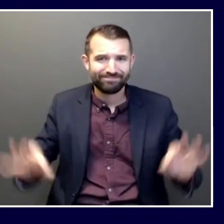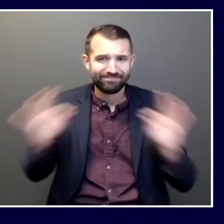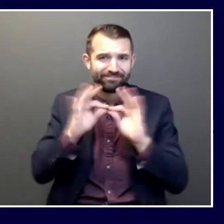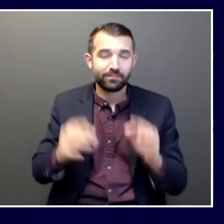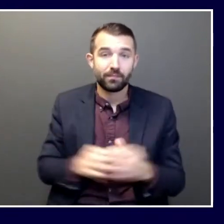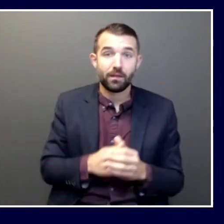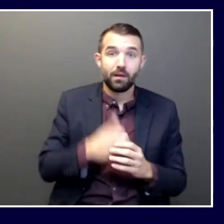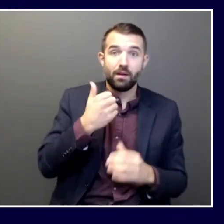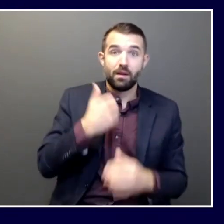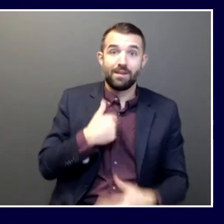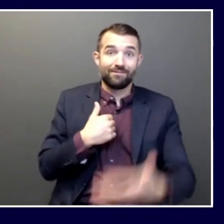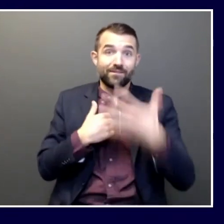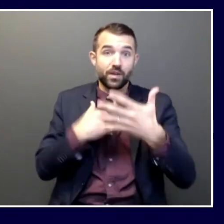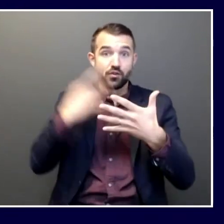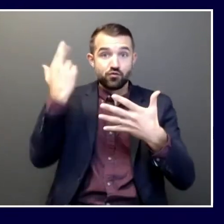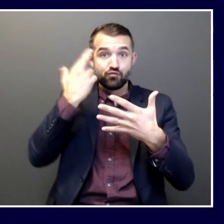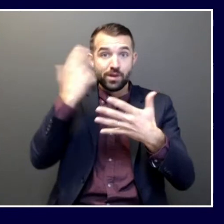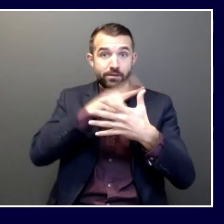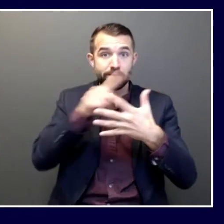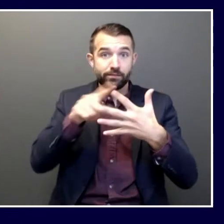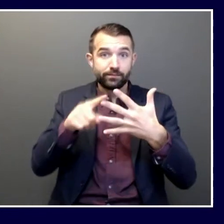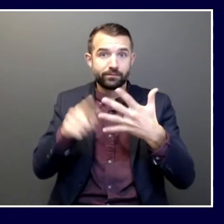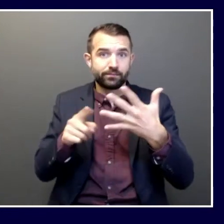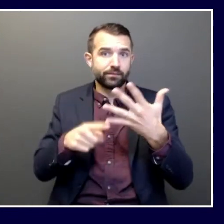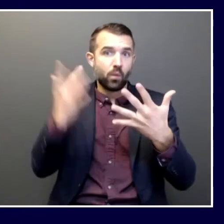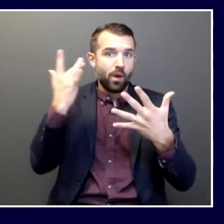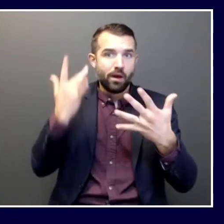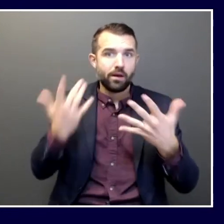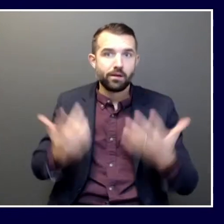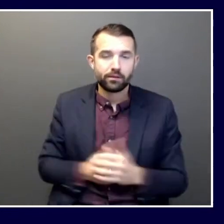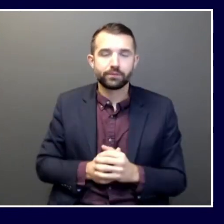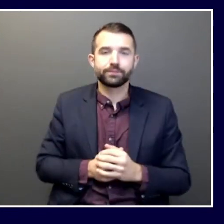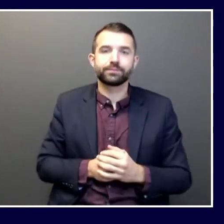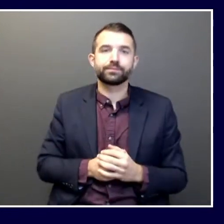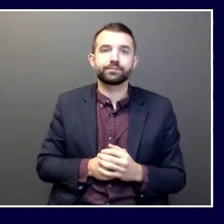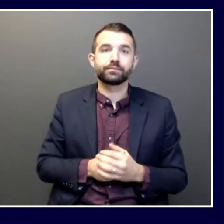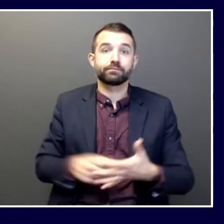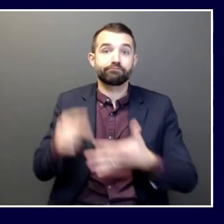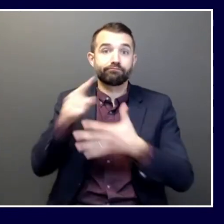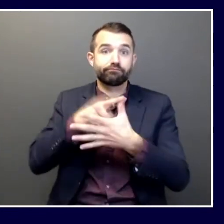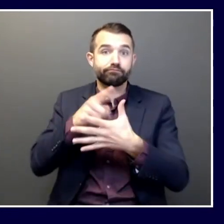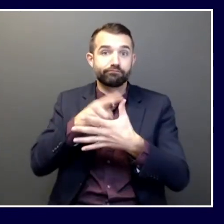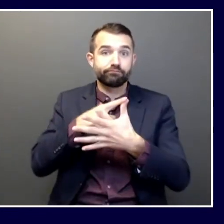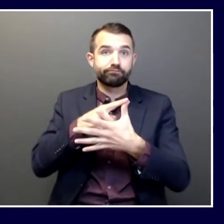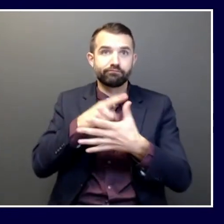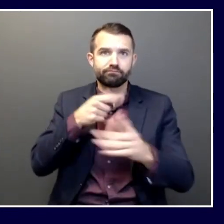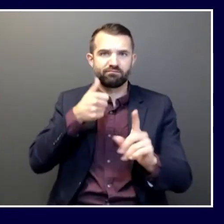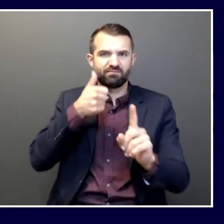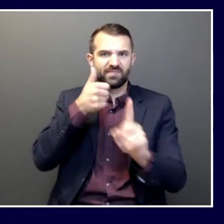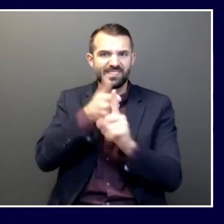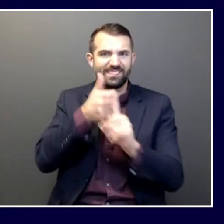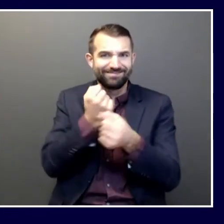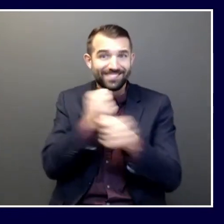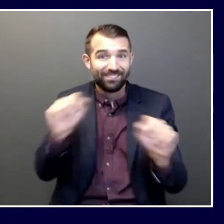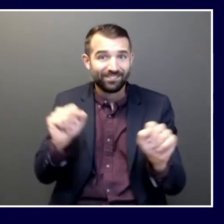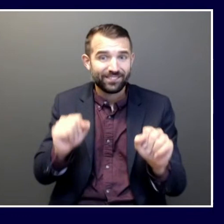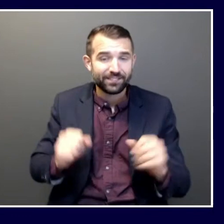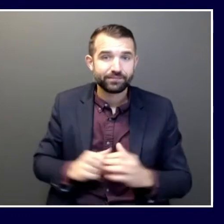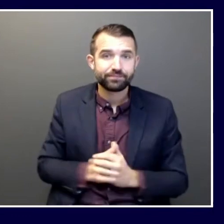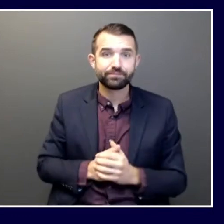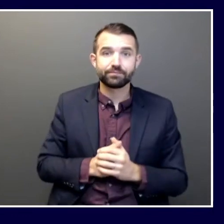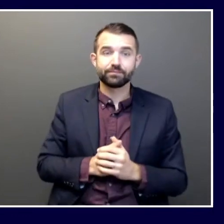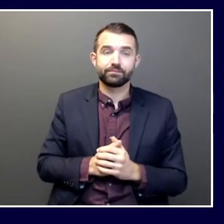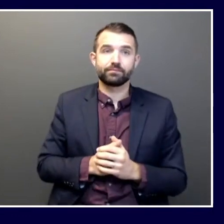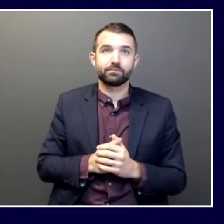makes sense. Number 1, the vaccine is safe. Hundreds of millions of doses